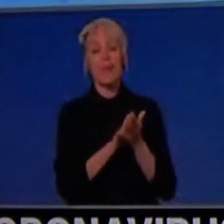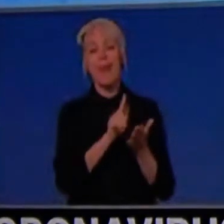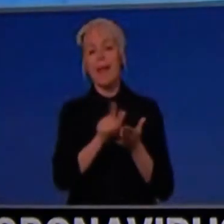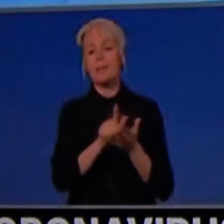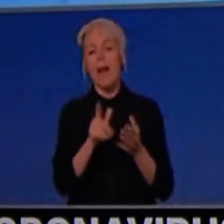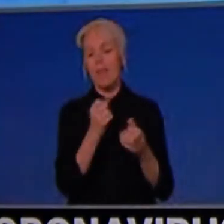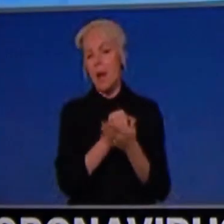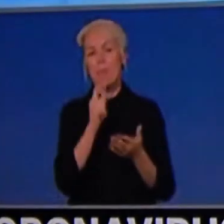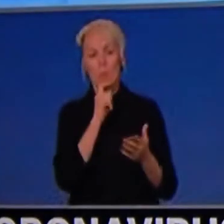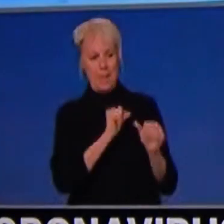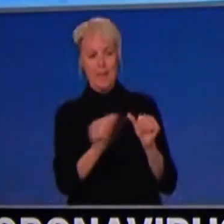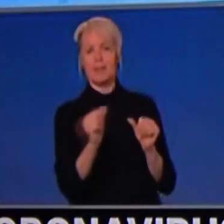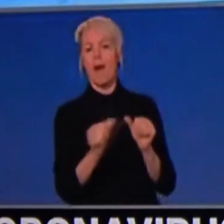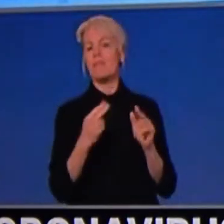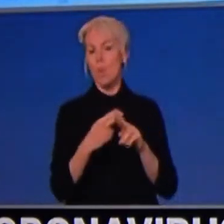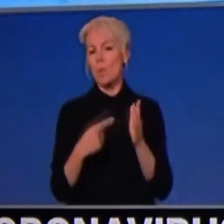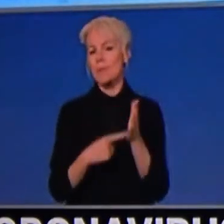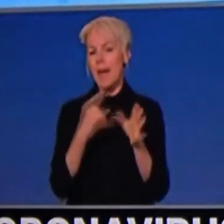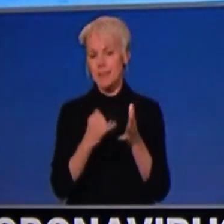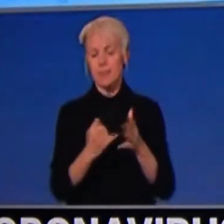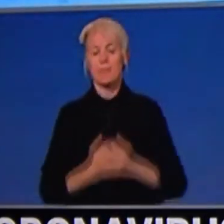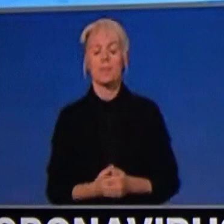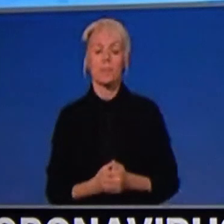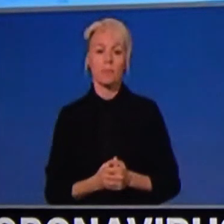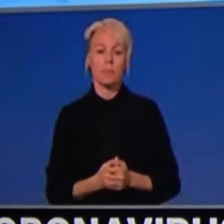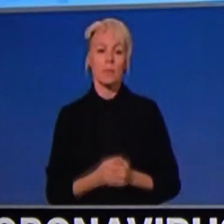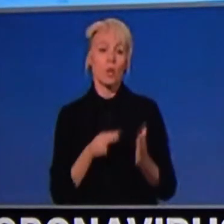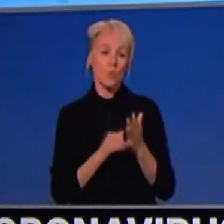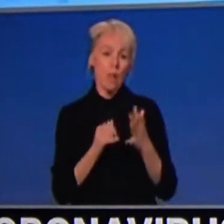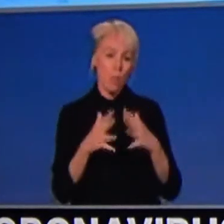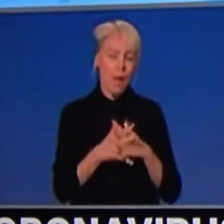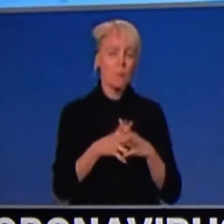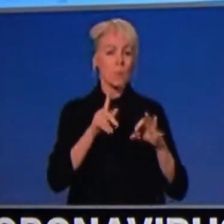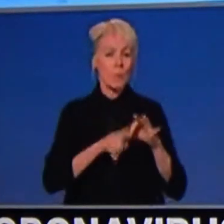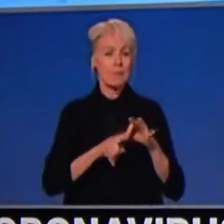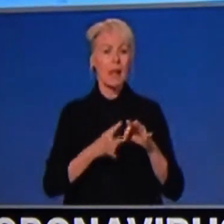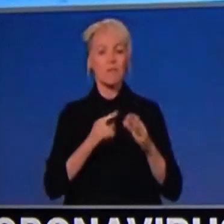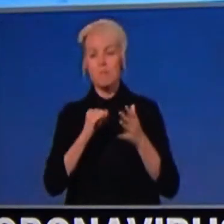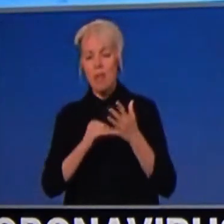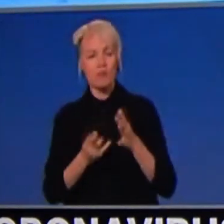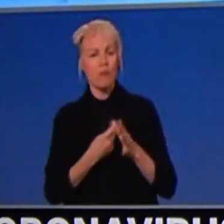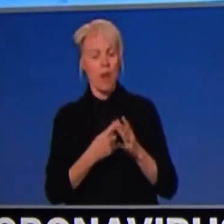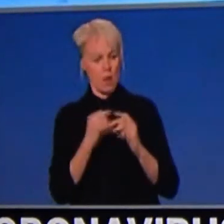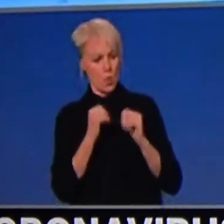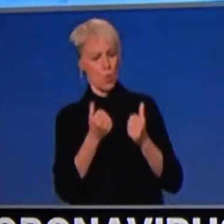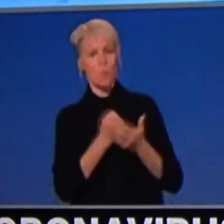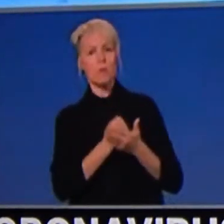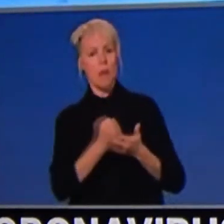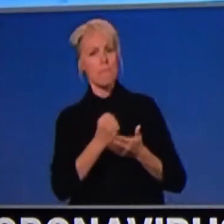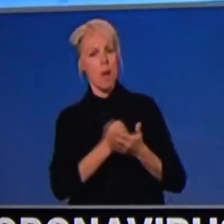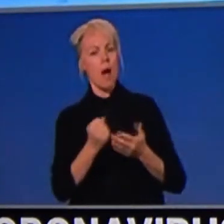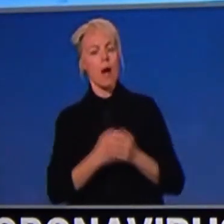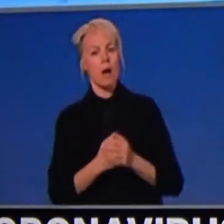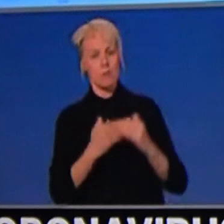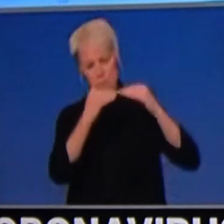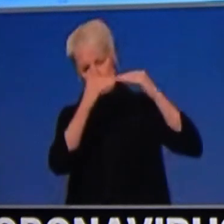can see in the other 3 states there, New South Wales, Queensland and South Australia, that the effective reproduction rate is well